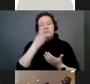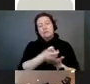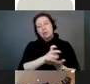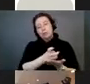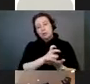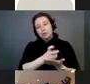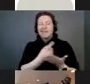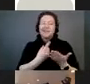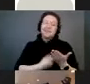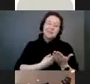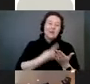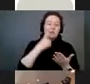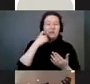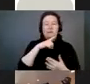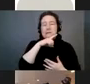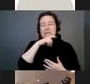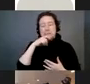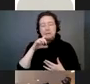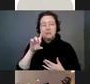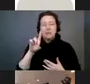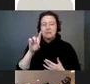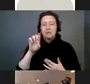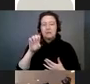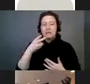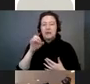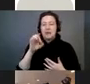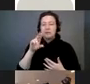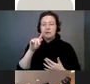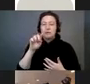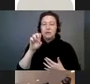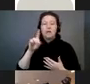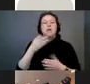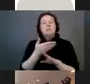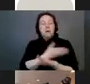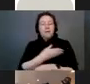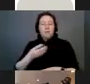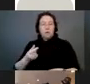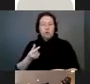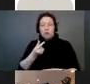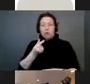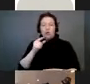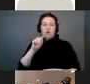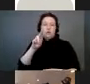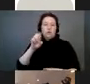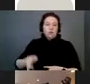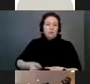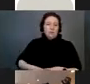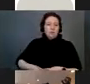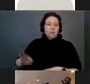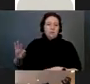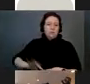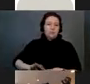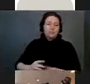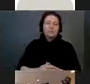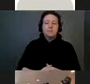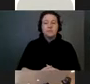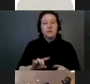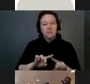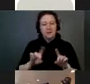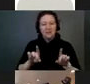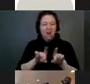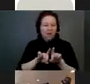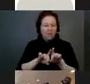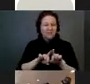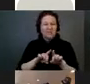Sometimes for dehydration before we got her G-tube. But we also do our best to, you know,